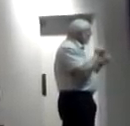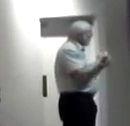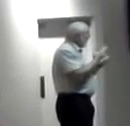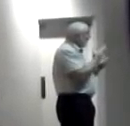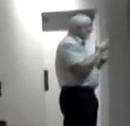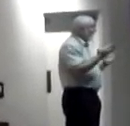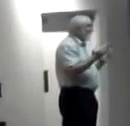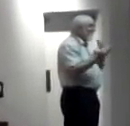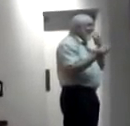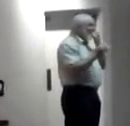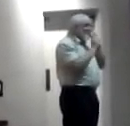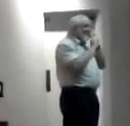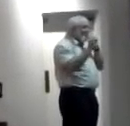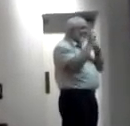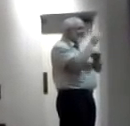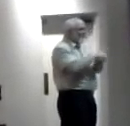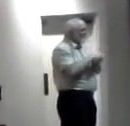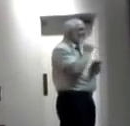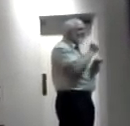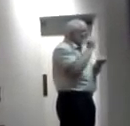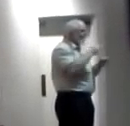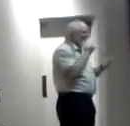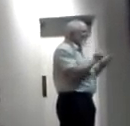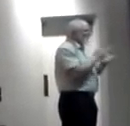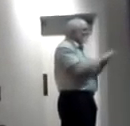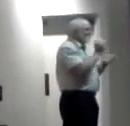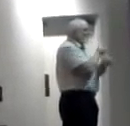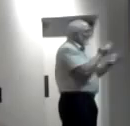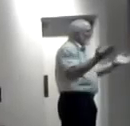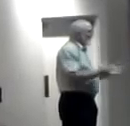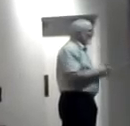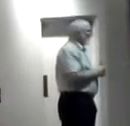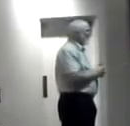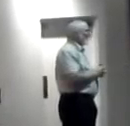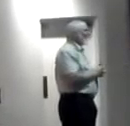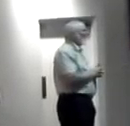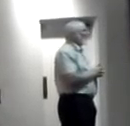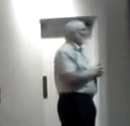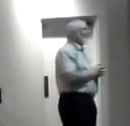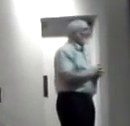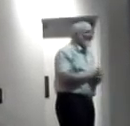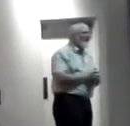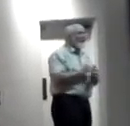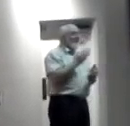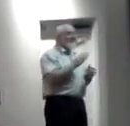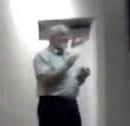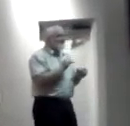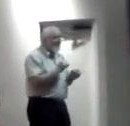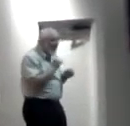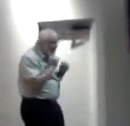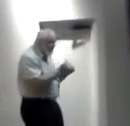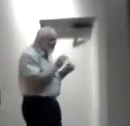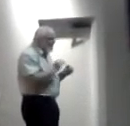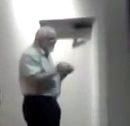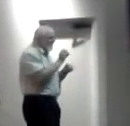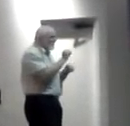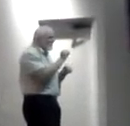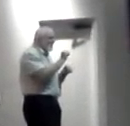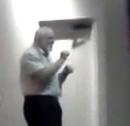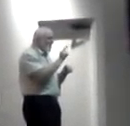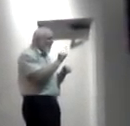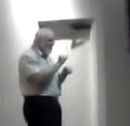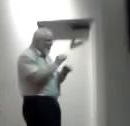things, but you know, those Eastern Europeans just don't know how to cook nothing. Okay? They didn't put salt on their potatoes.